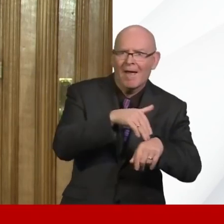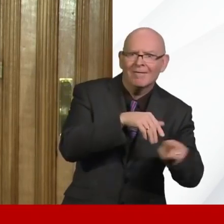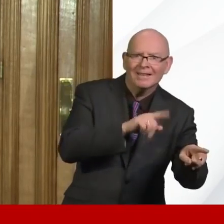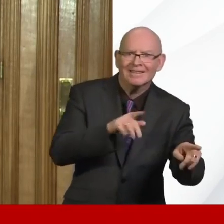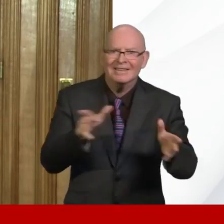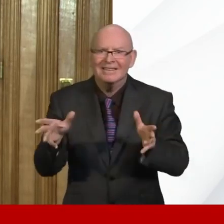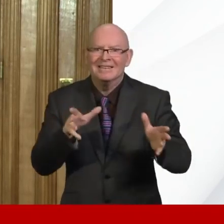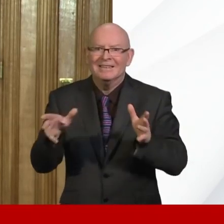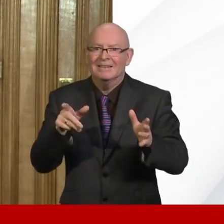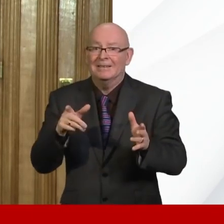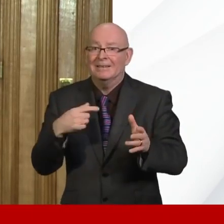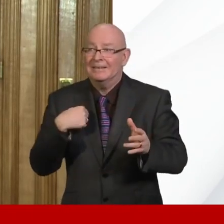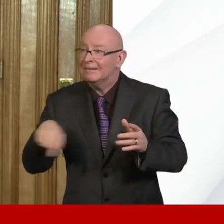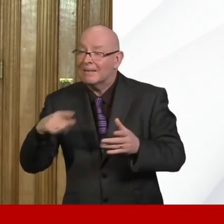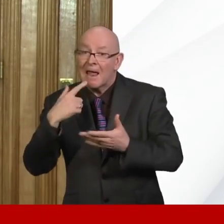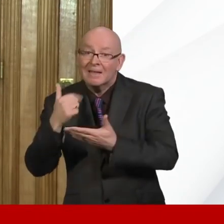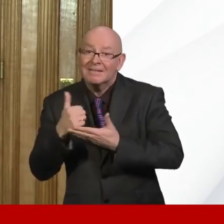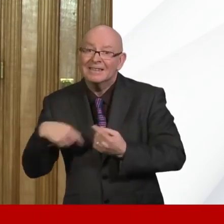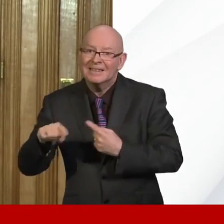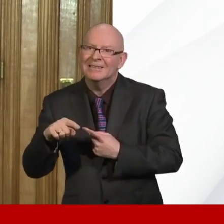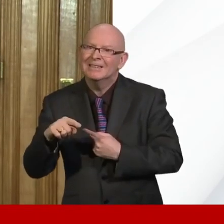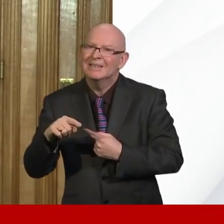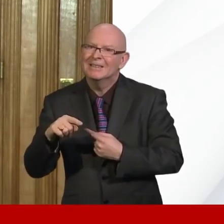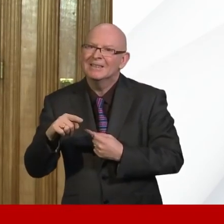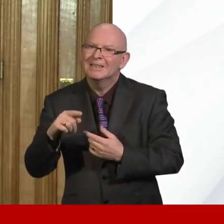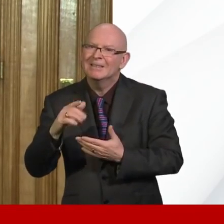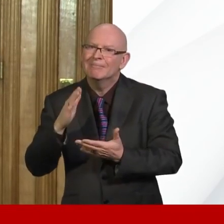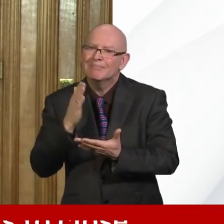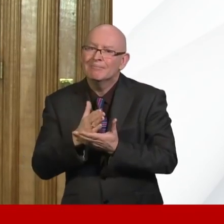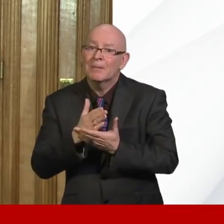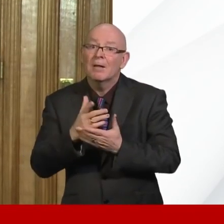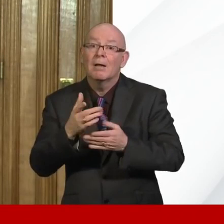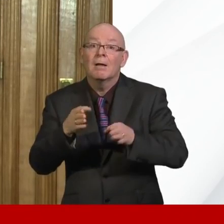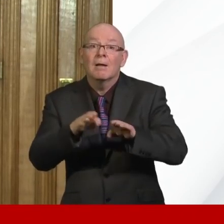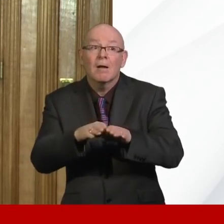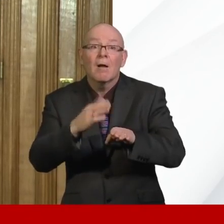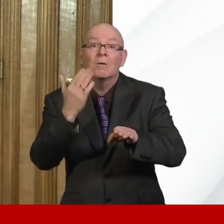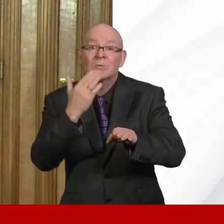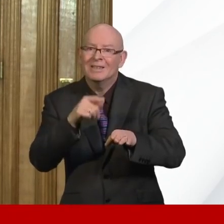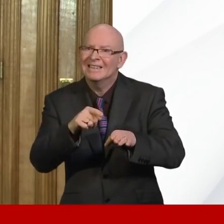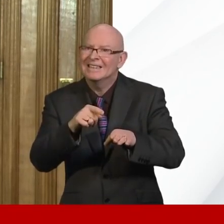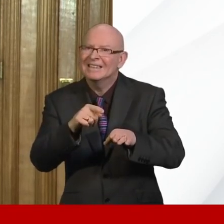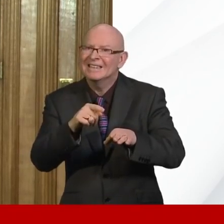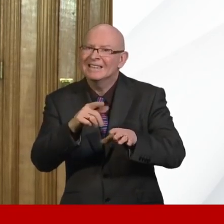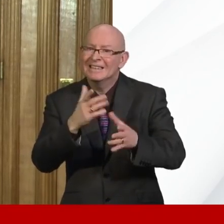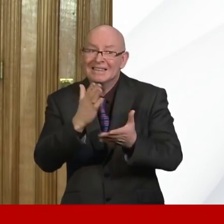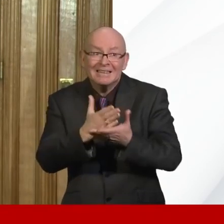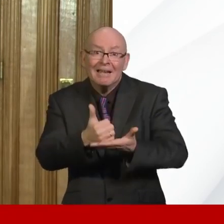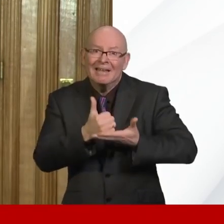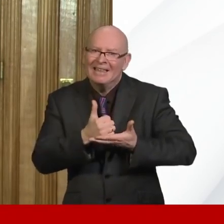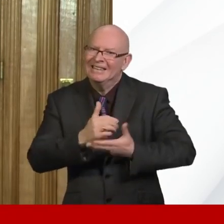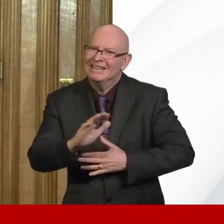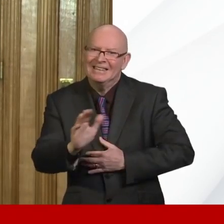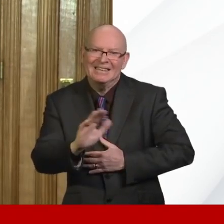are much less vulnerable. And hitherto, the advice has been that we should keep schools